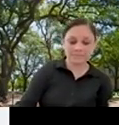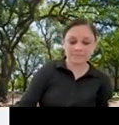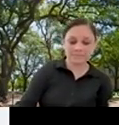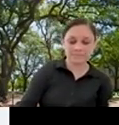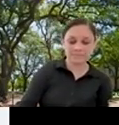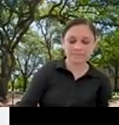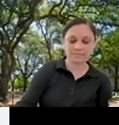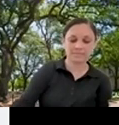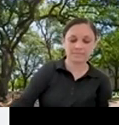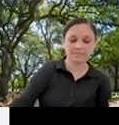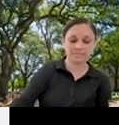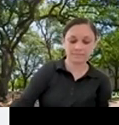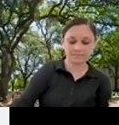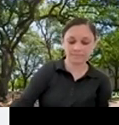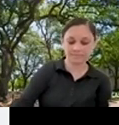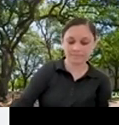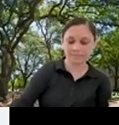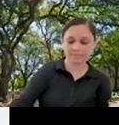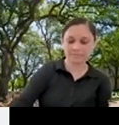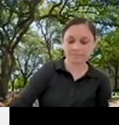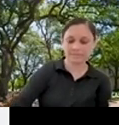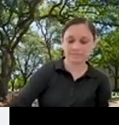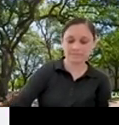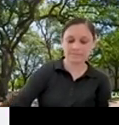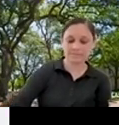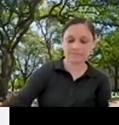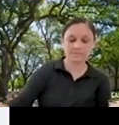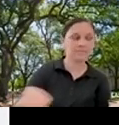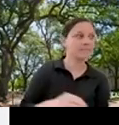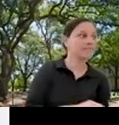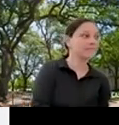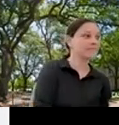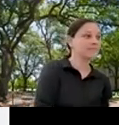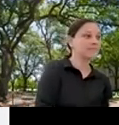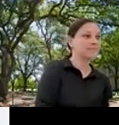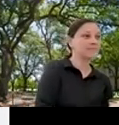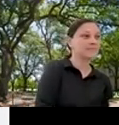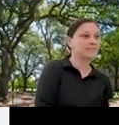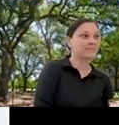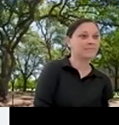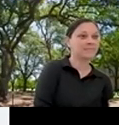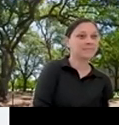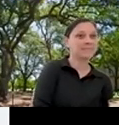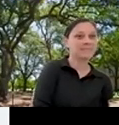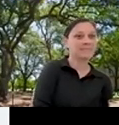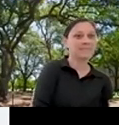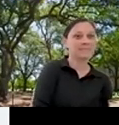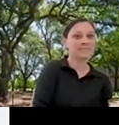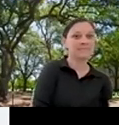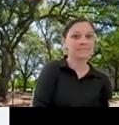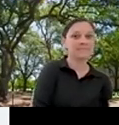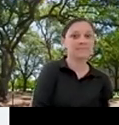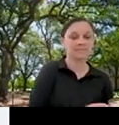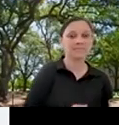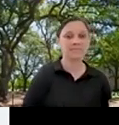Texas Early Learning Council in 2019, I met all these people, like a lot of you. I didn't even know about some of these agencies